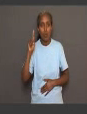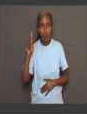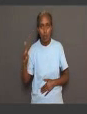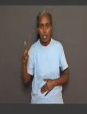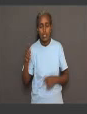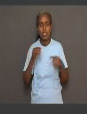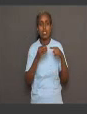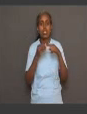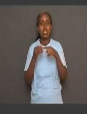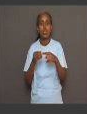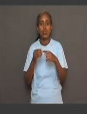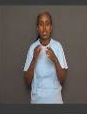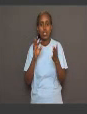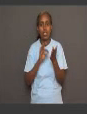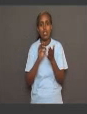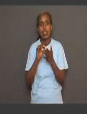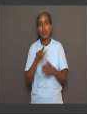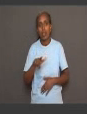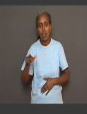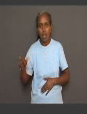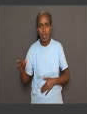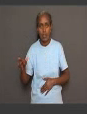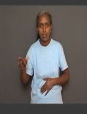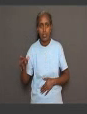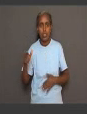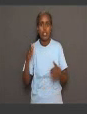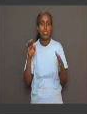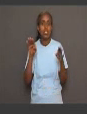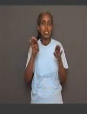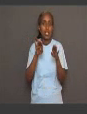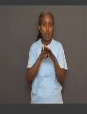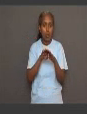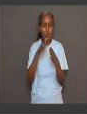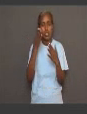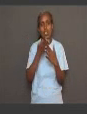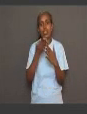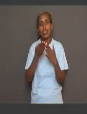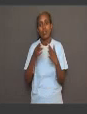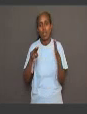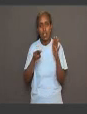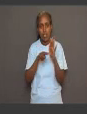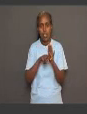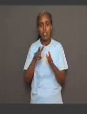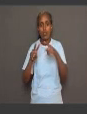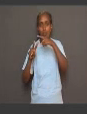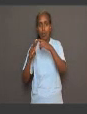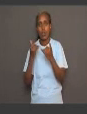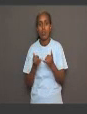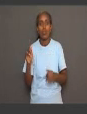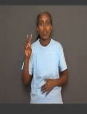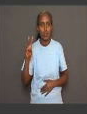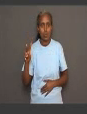the unique number y in the closed interval negative pi over